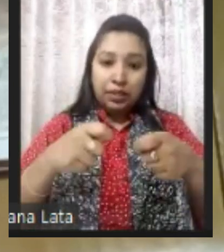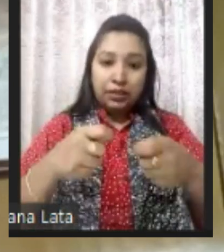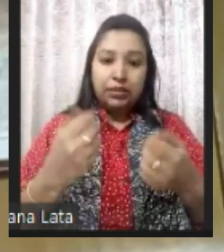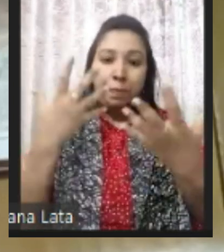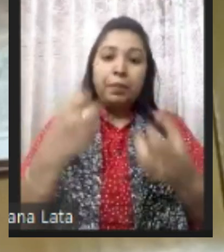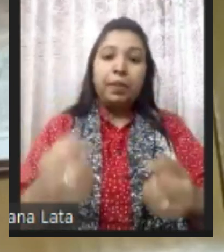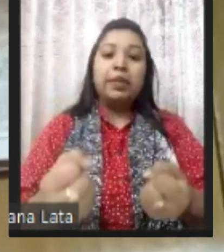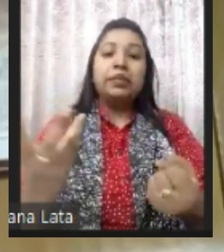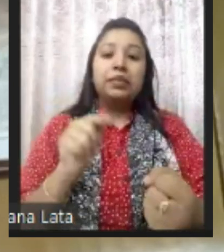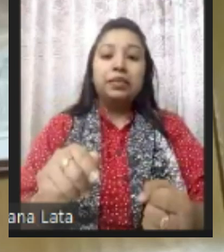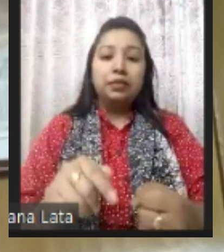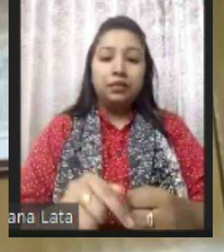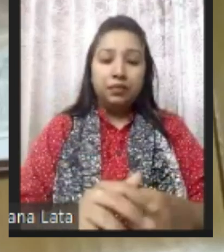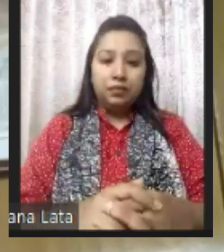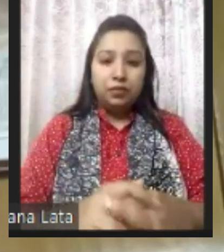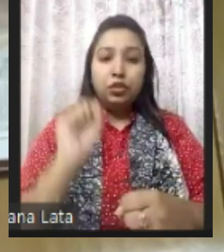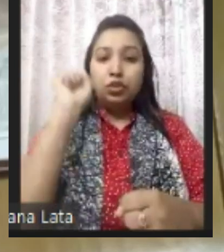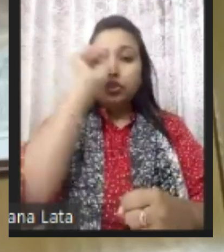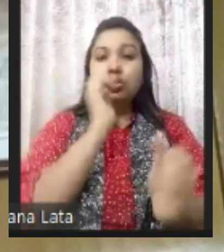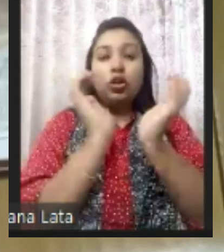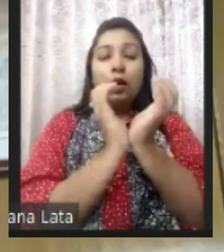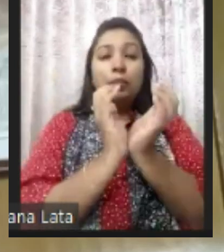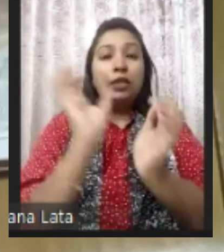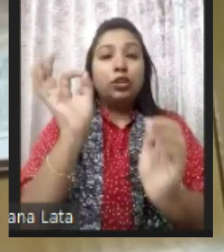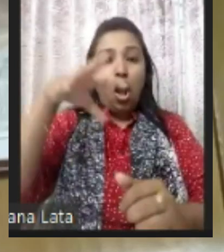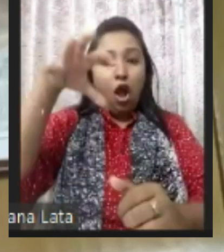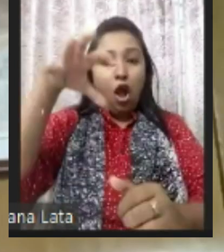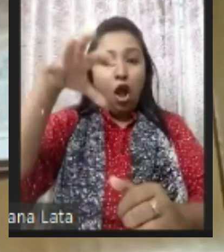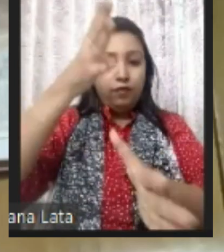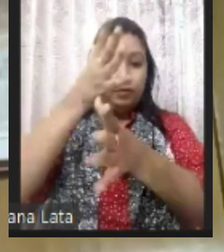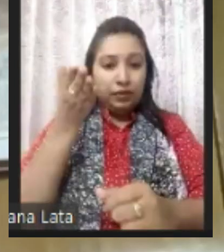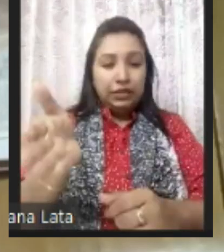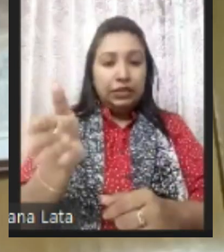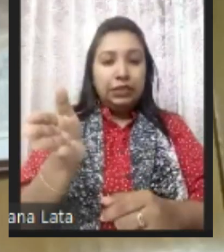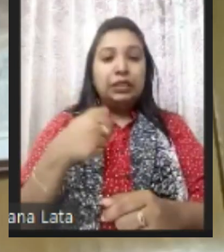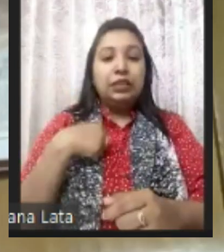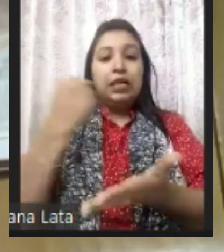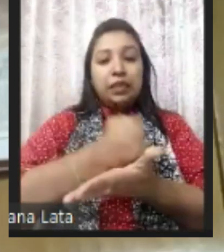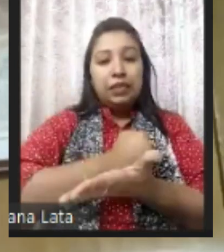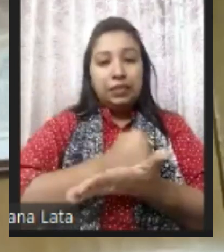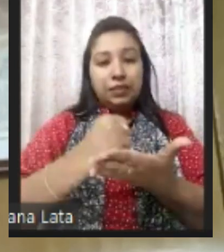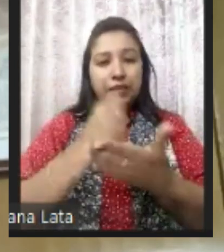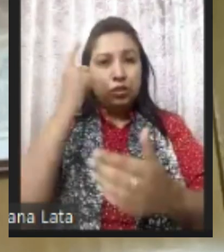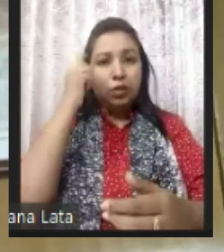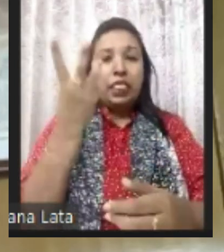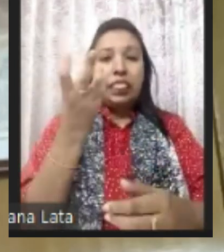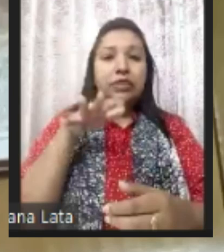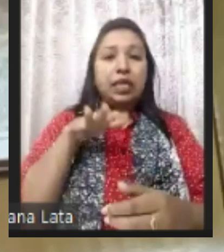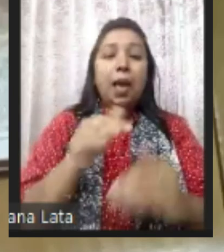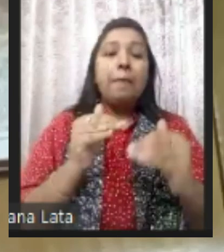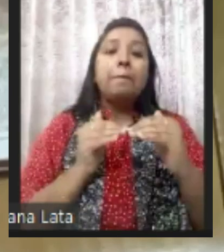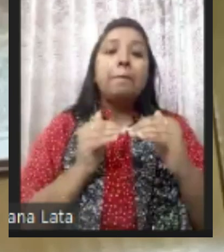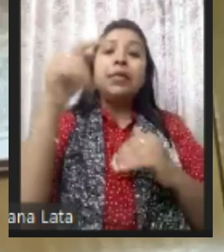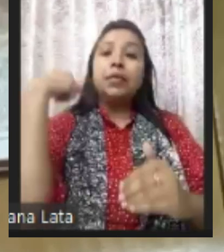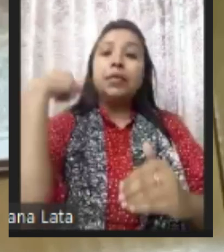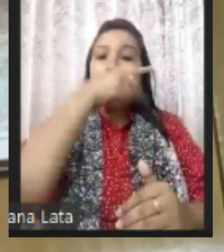Mainly the Department of Social Service has identified and registered more than 30 lakh